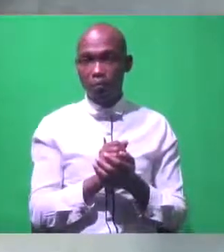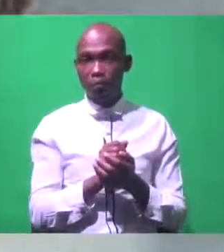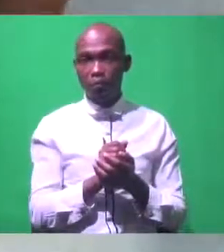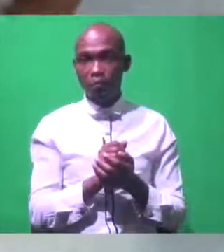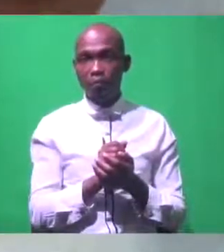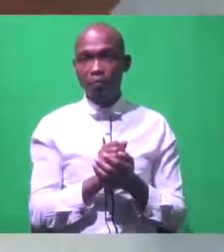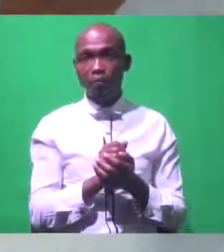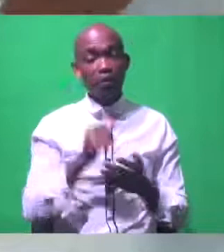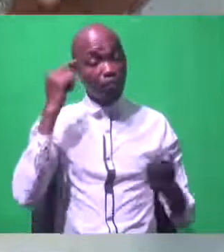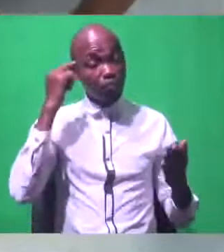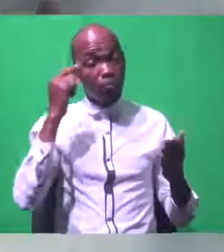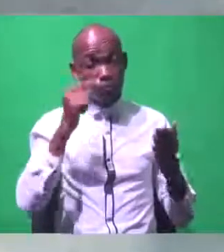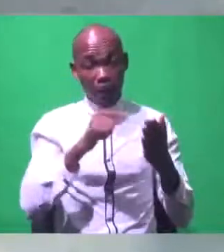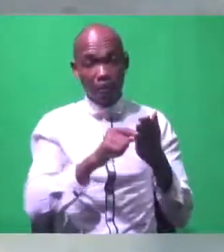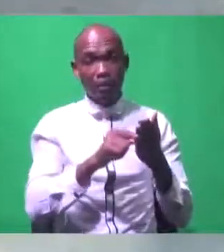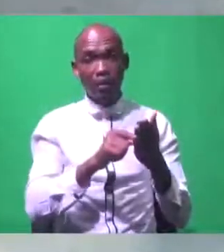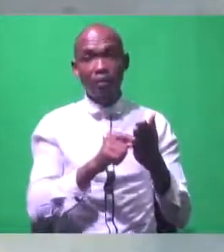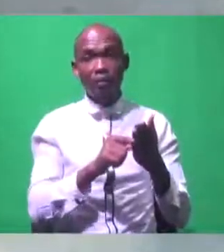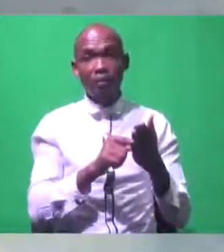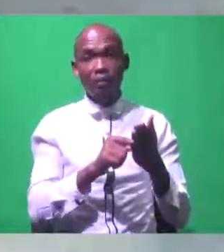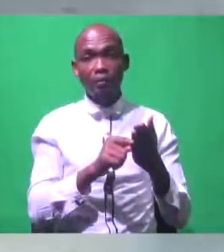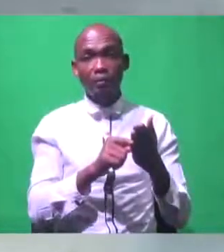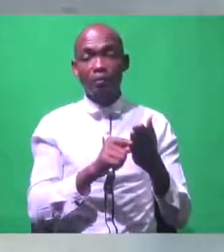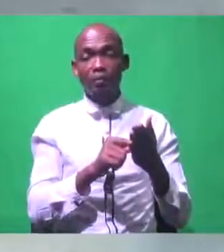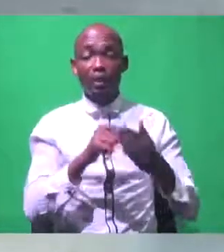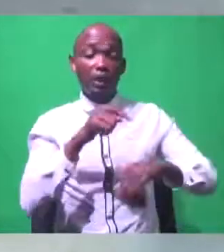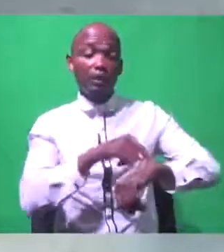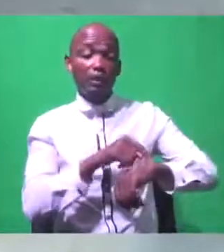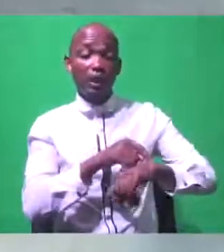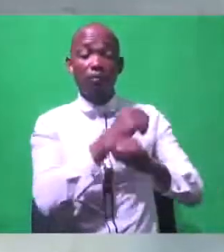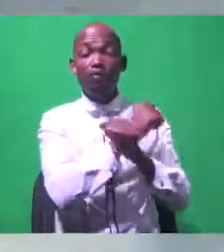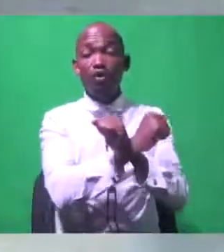This means during colonial era,